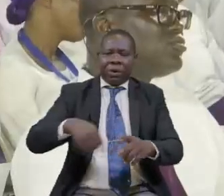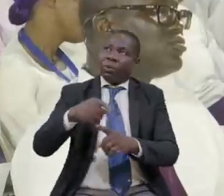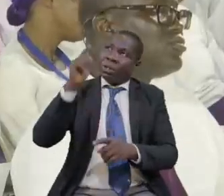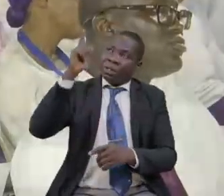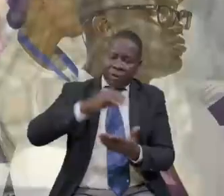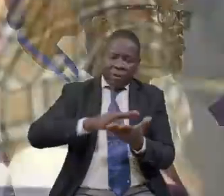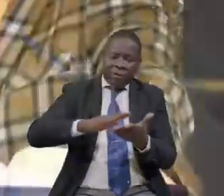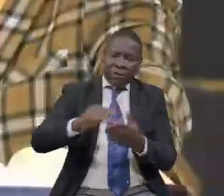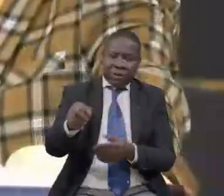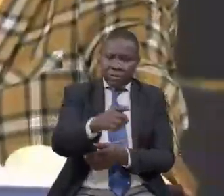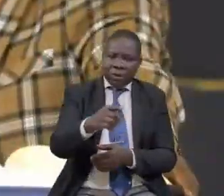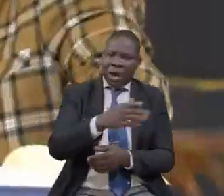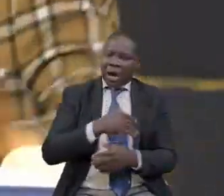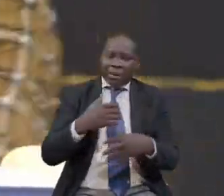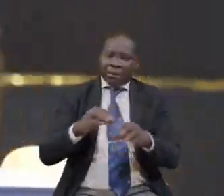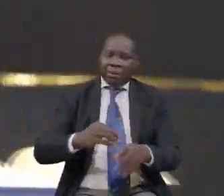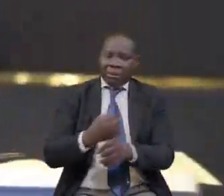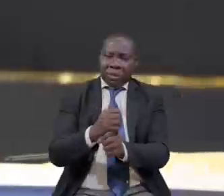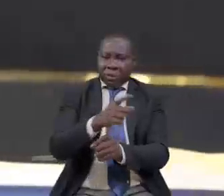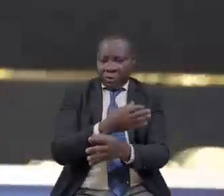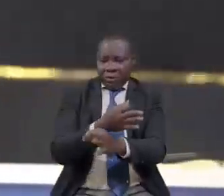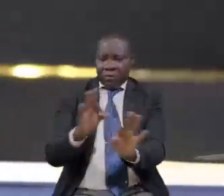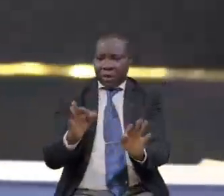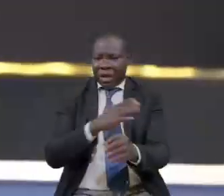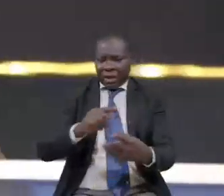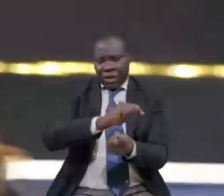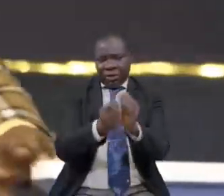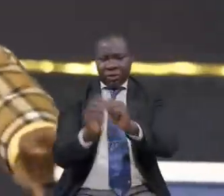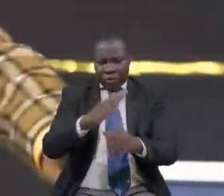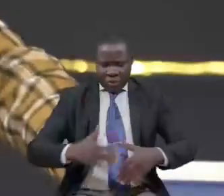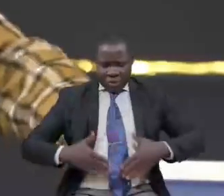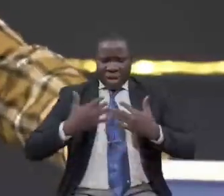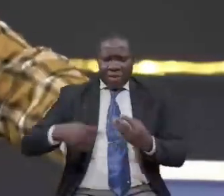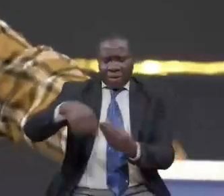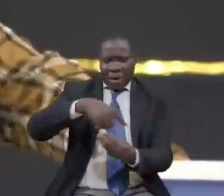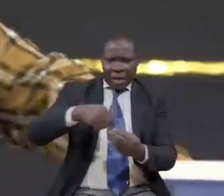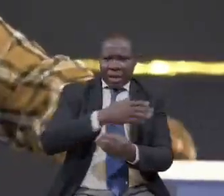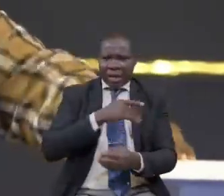sets you free and he turns your life around, and you become a new